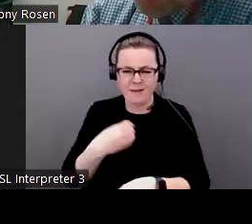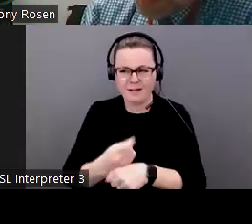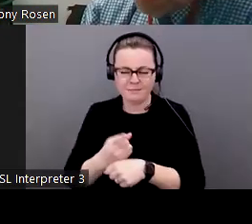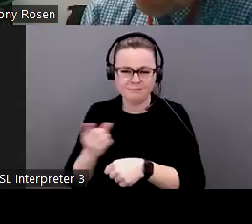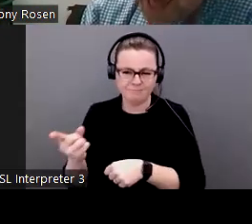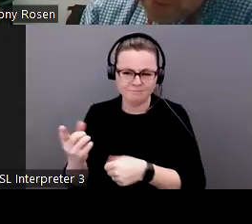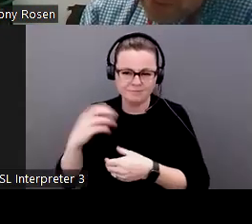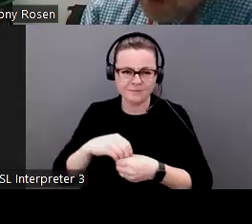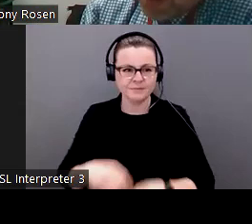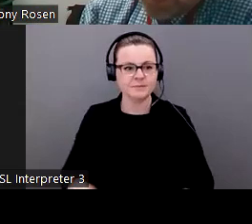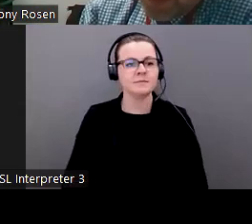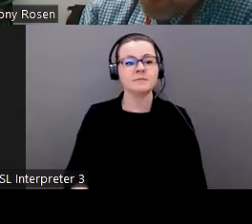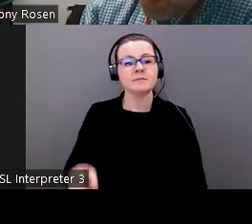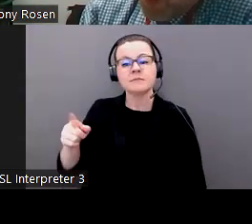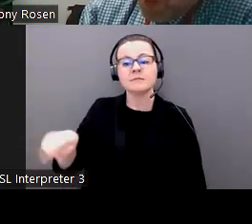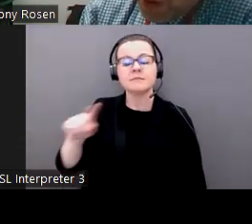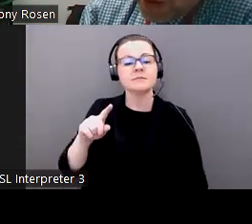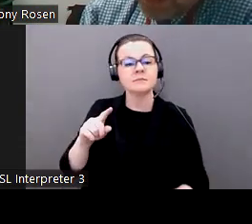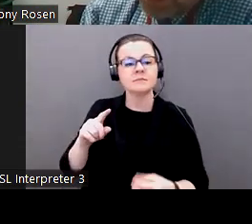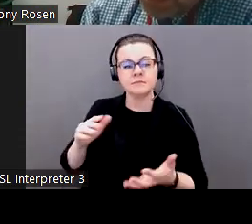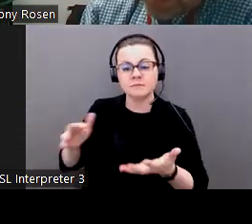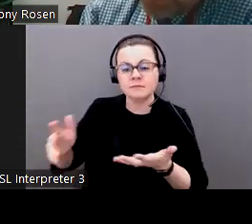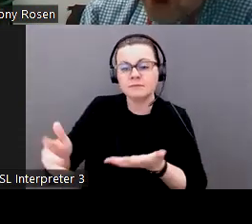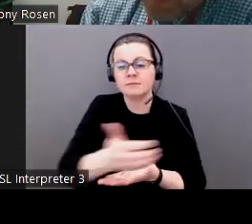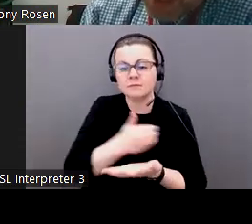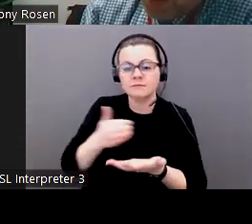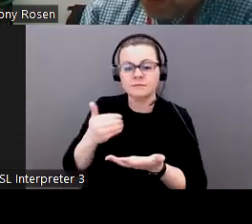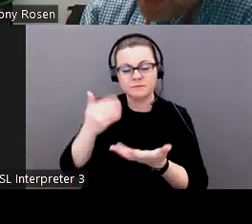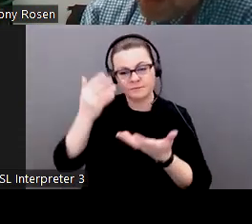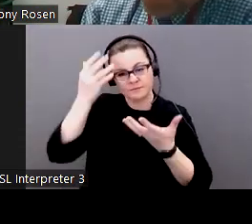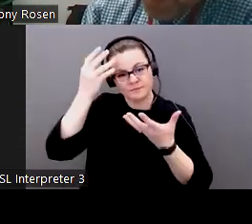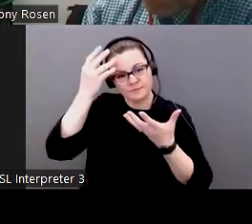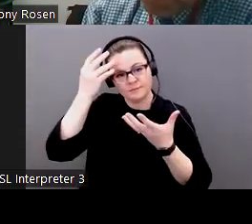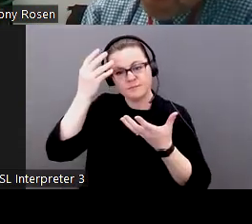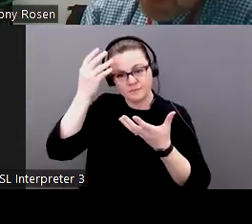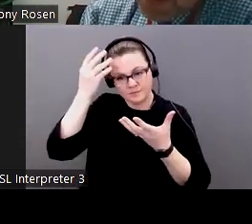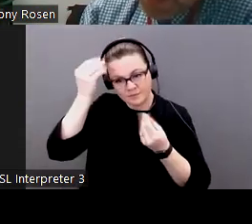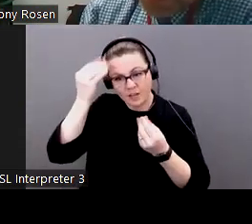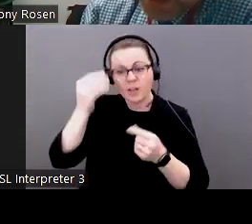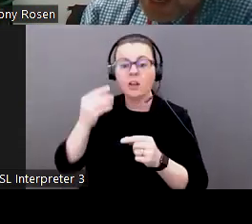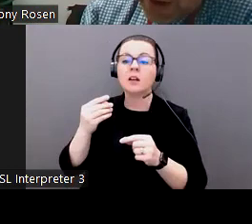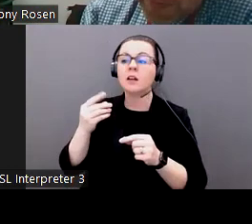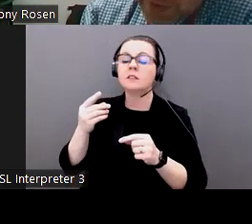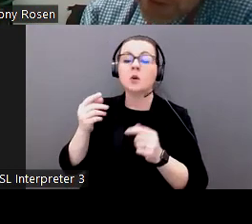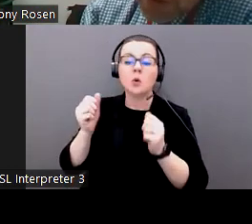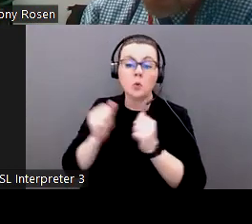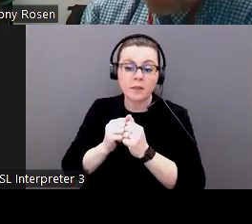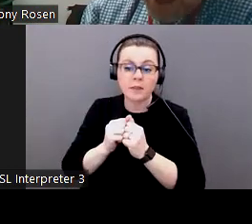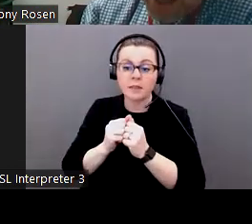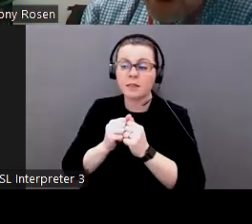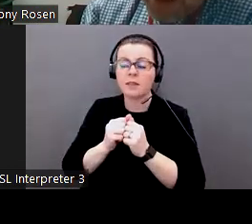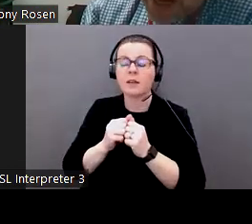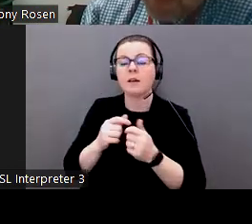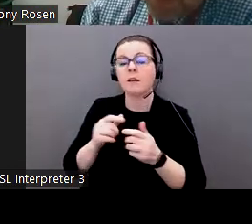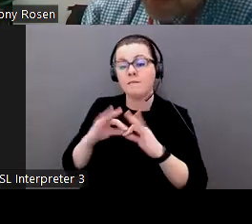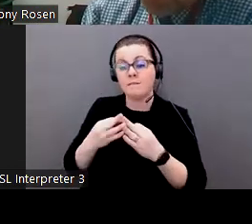They obtain collateral from work and work with family members, caregivers,